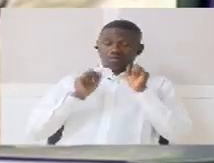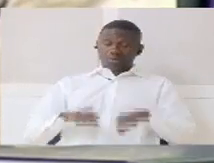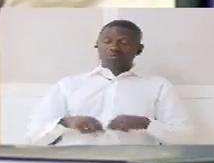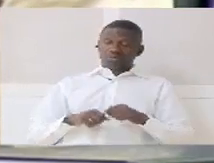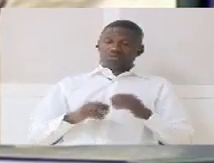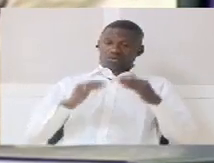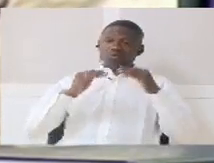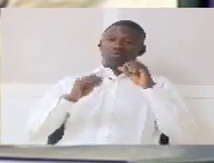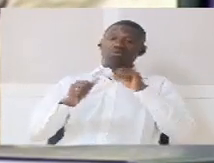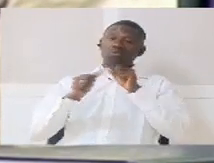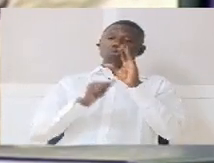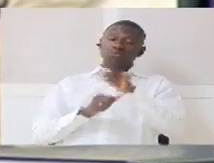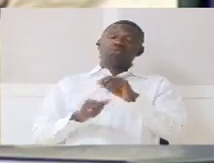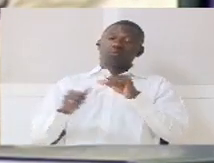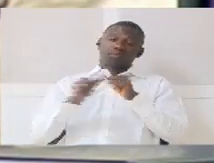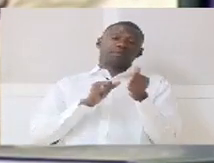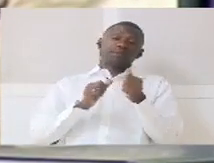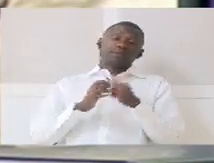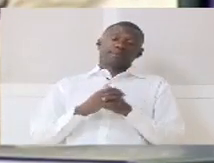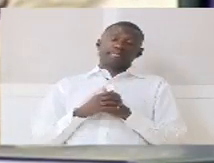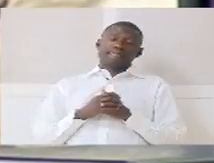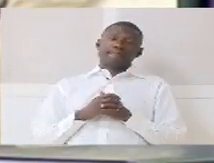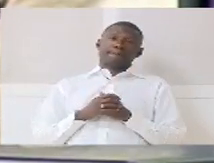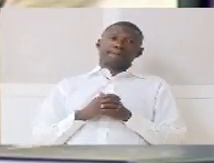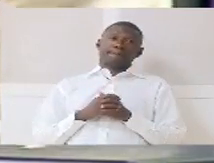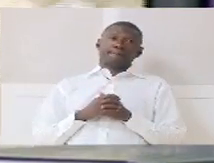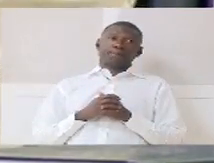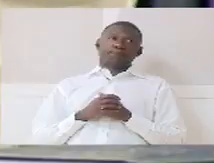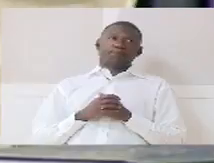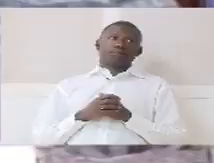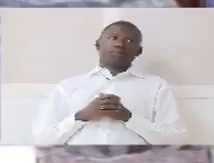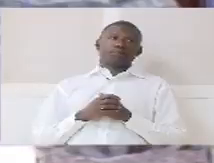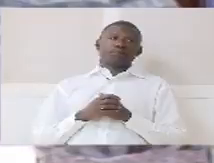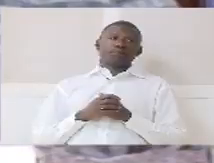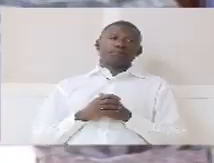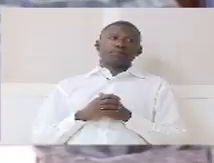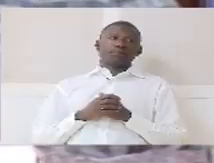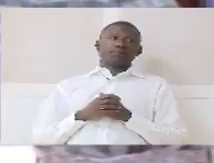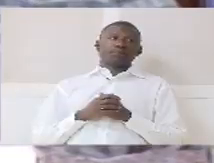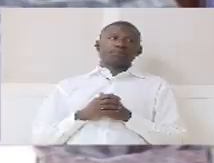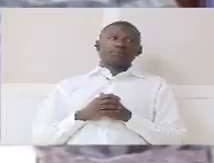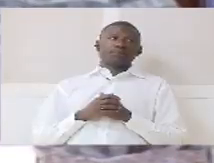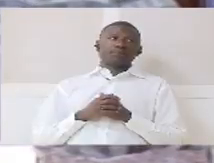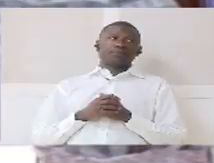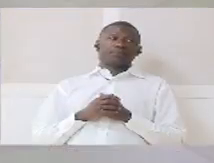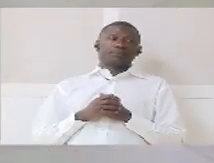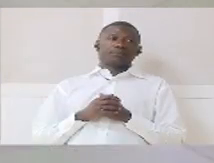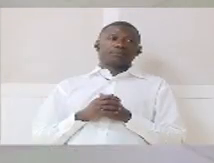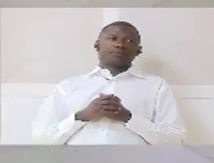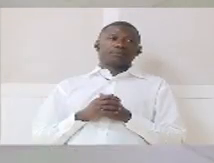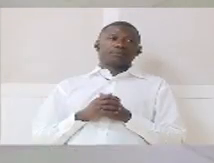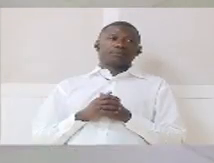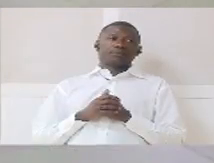that you offer to the other sister forces, if you offer the prison services, that same opportunity, things will